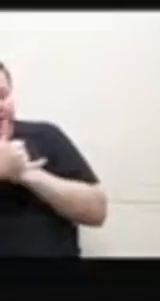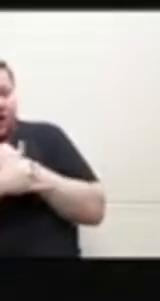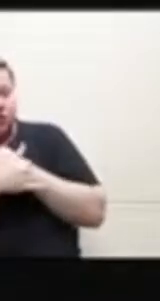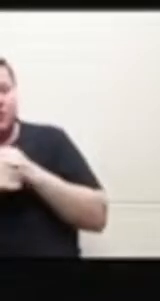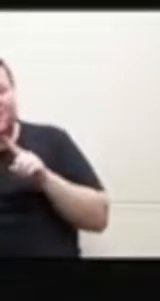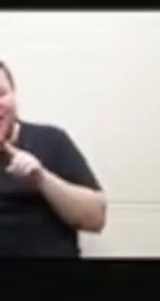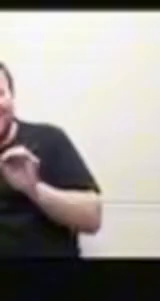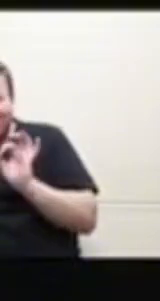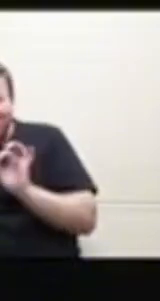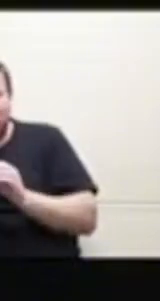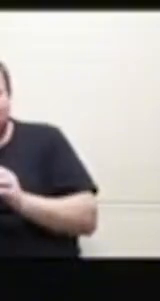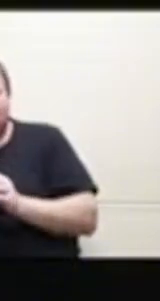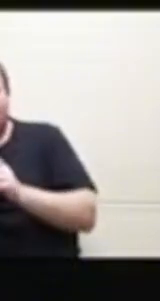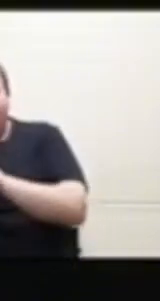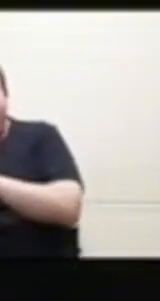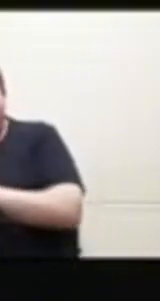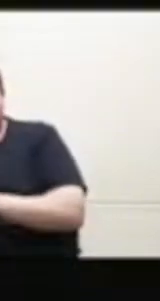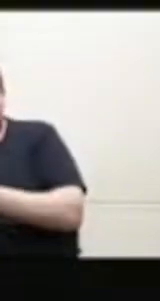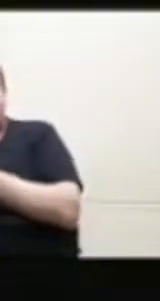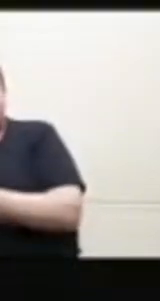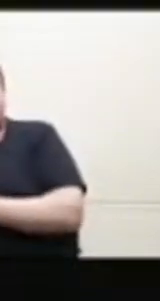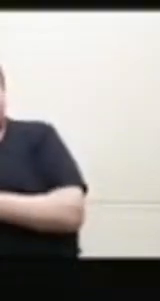said that,